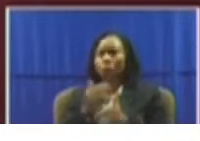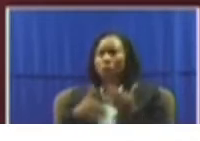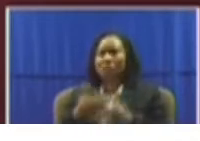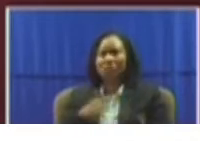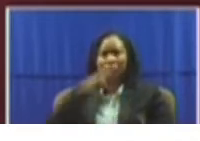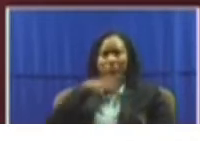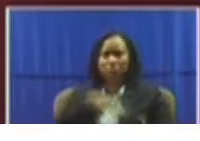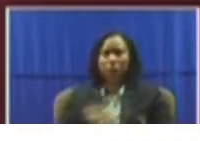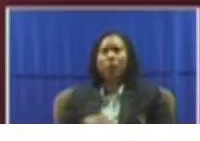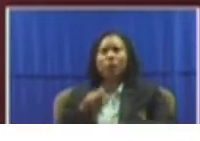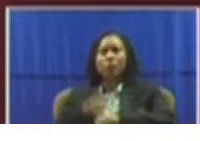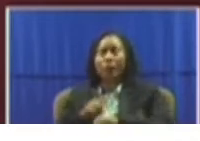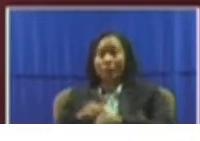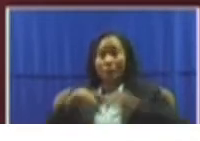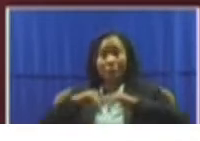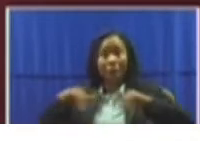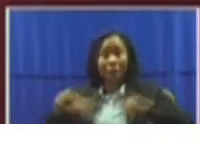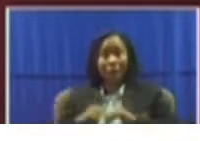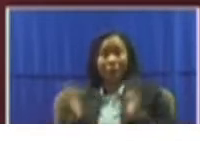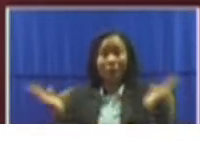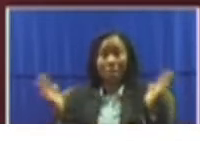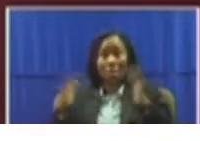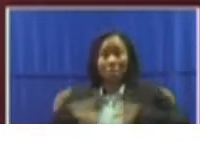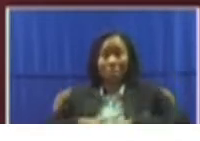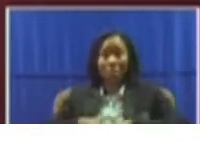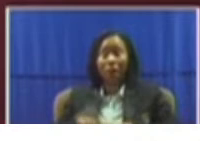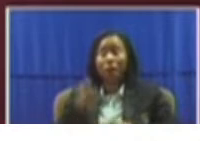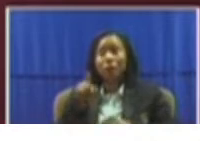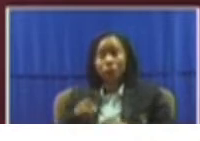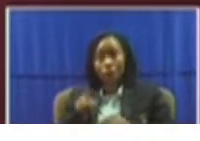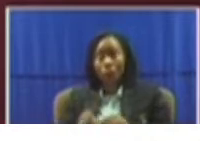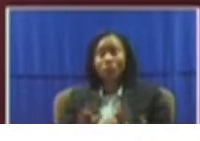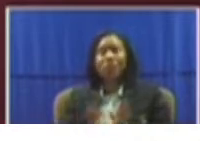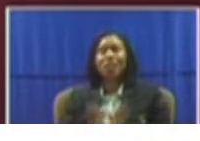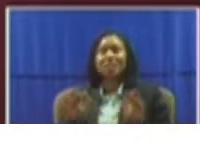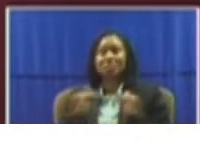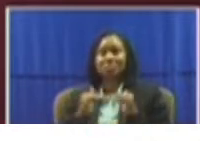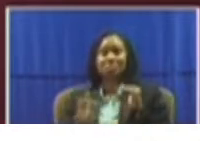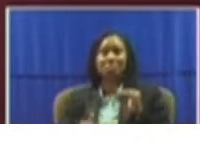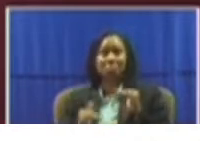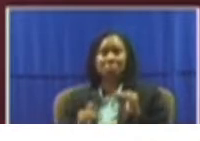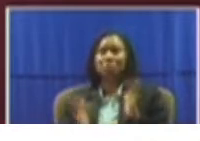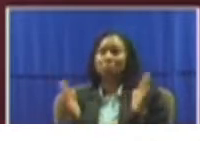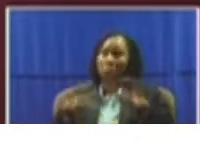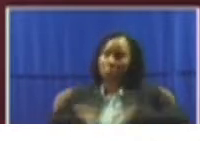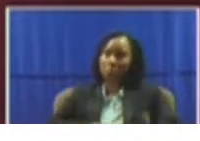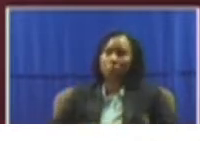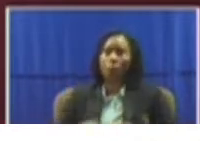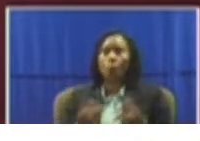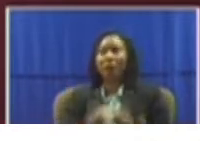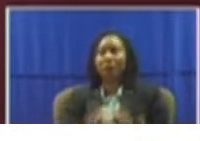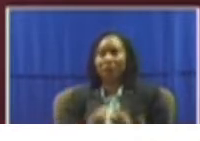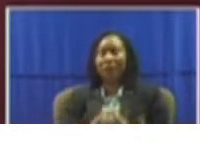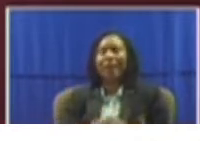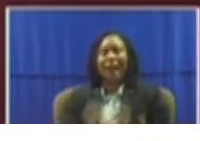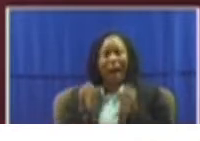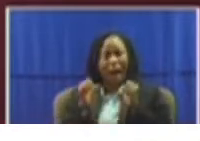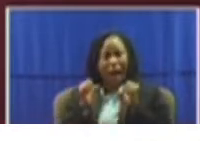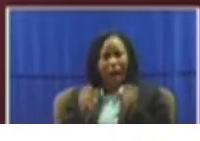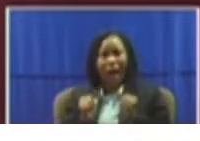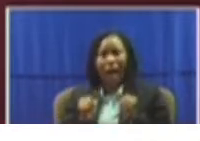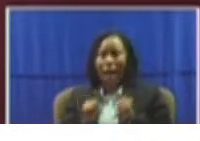apartheid system collapsed, those unjust practices collapsed with it. This hard-won democracy demands,